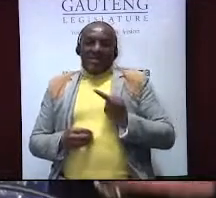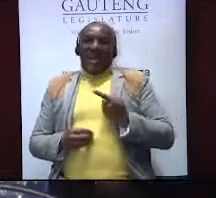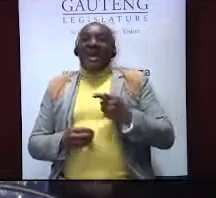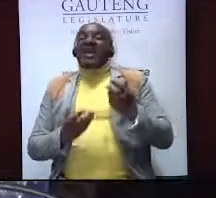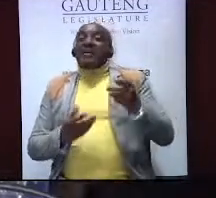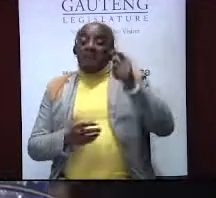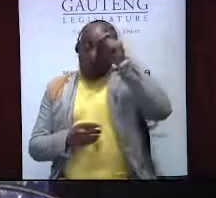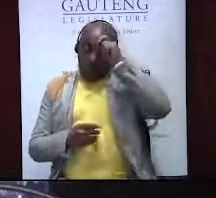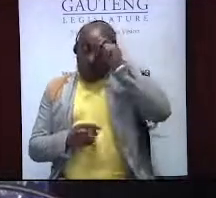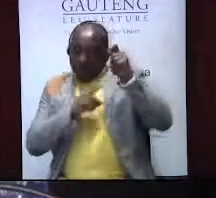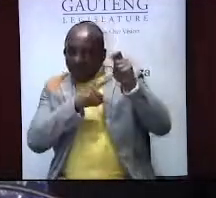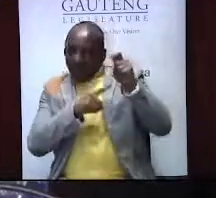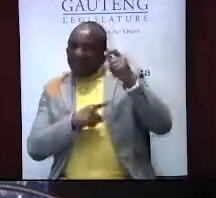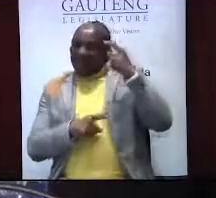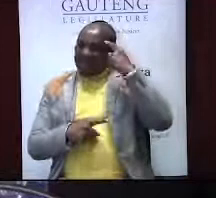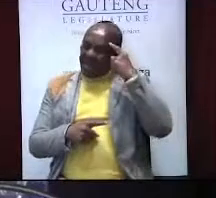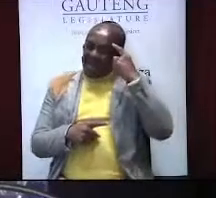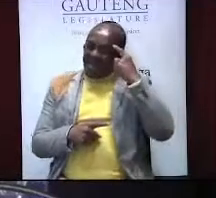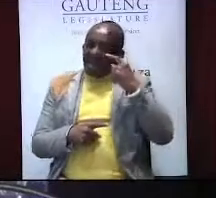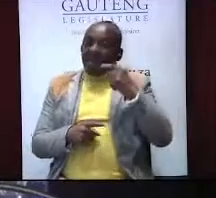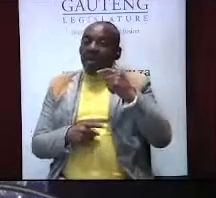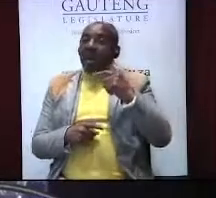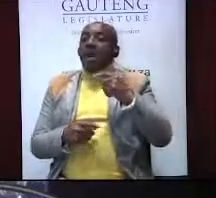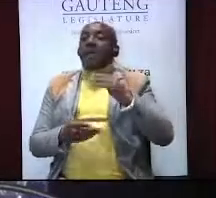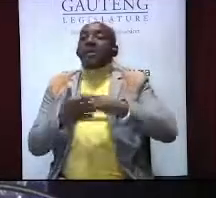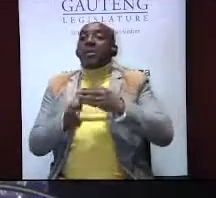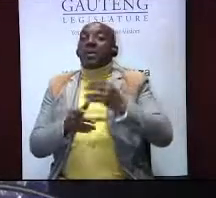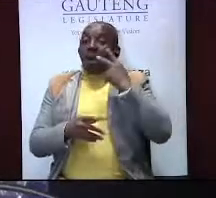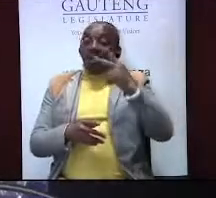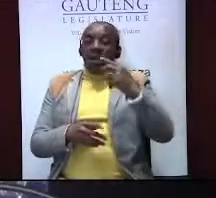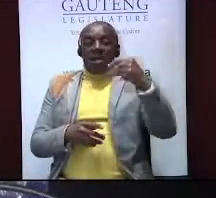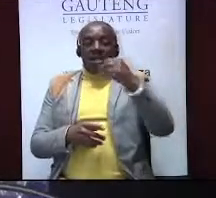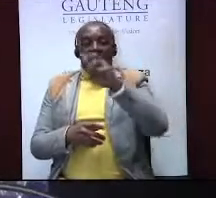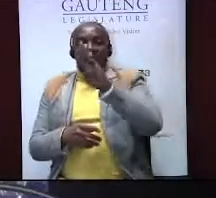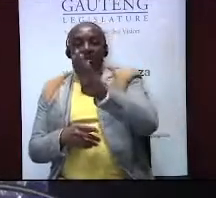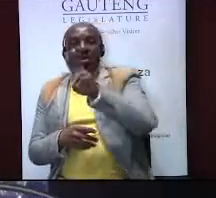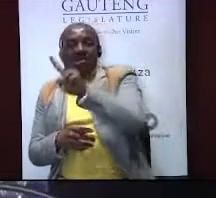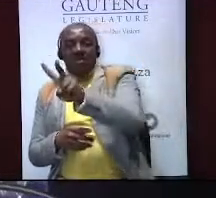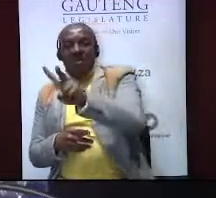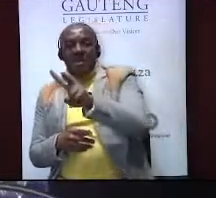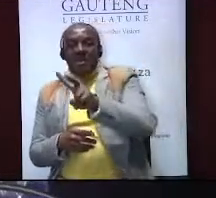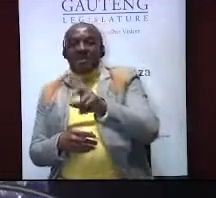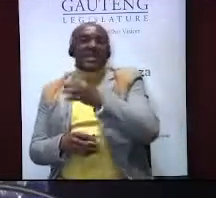it, there are gender stereotypes.